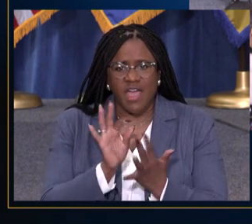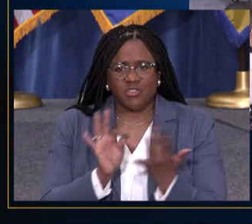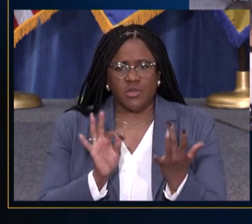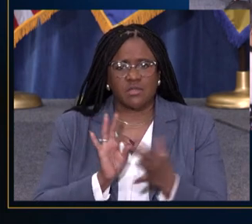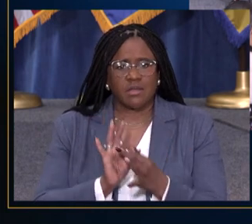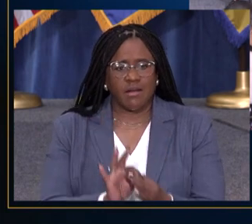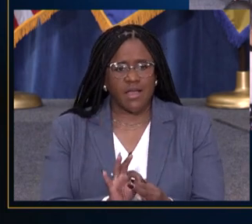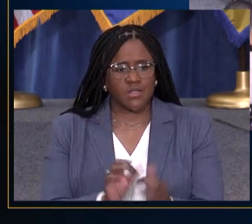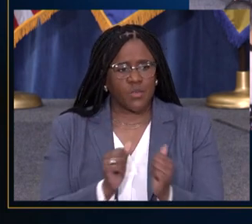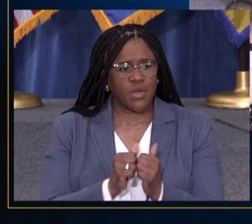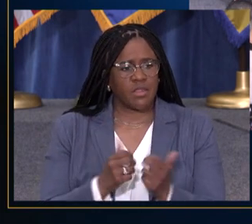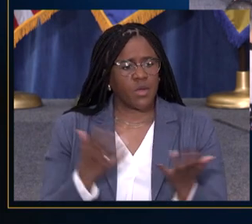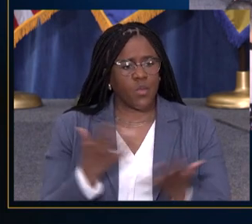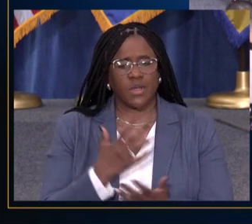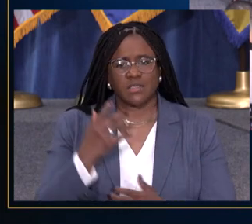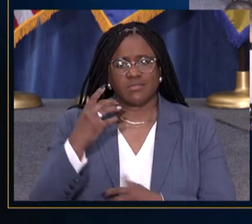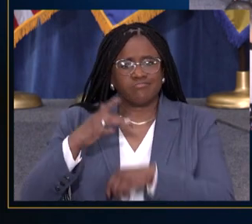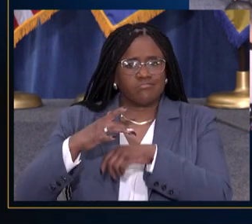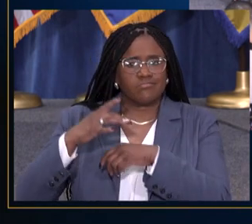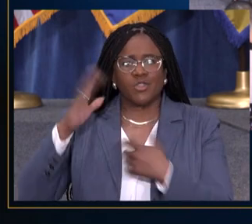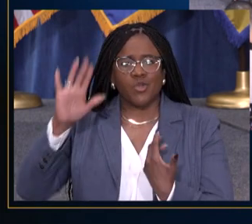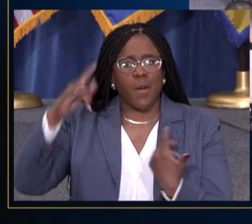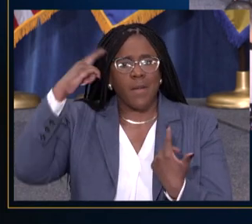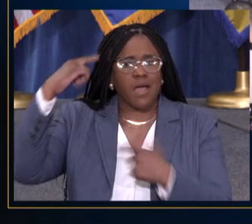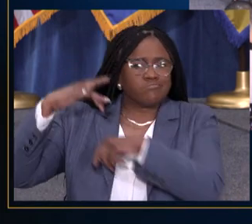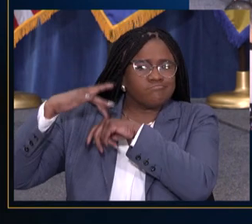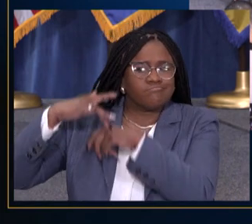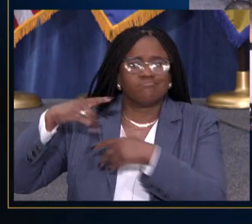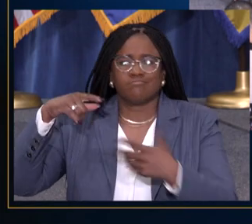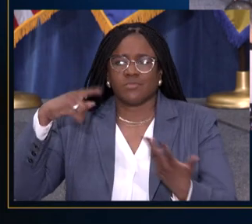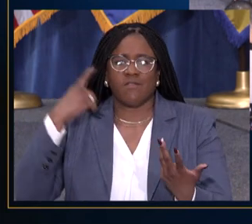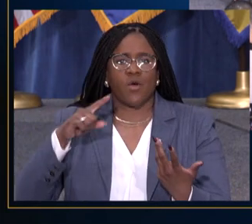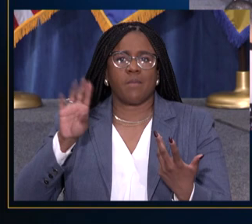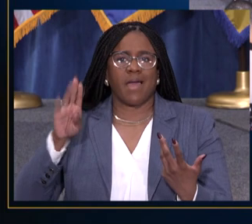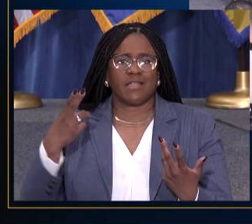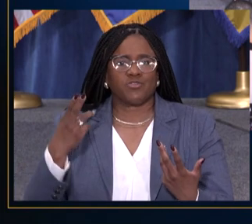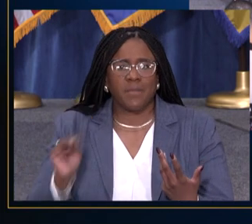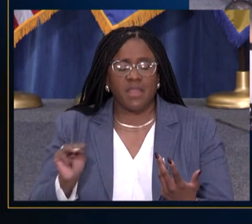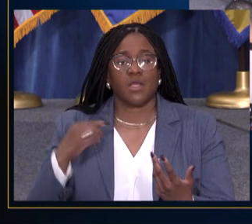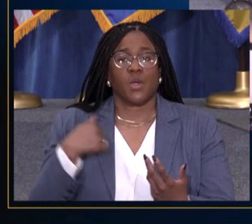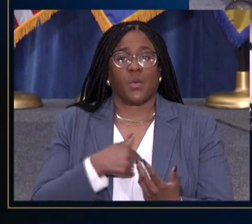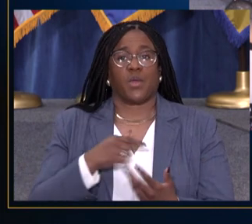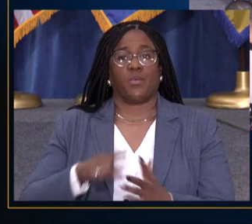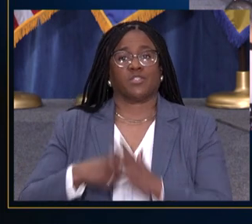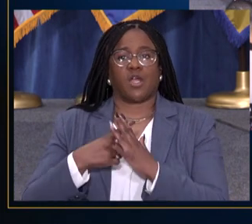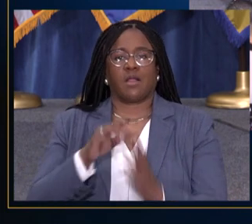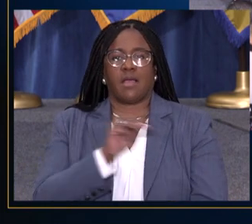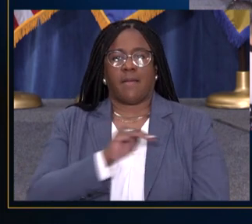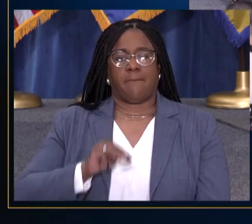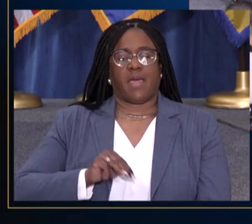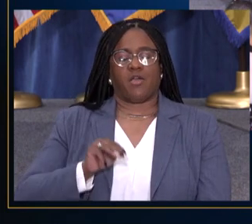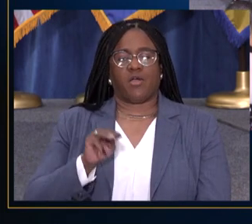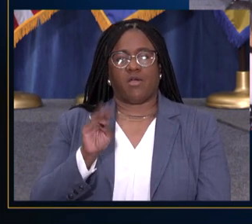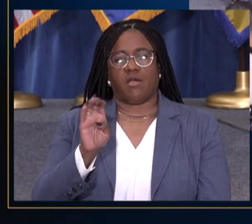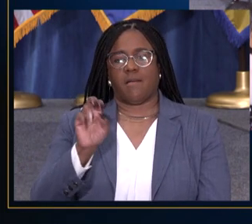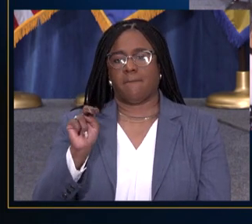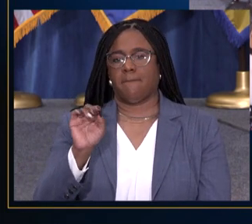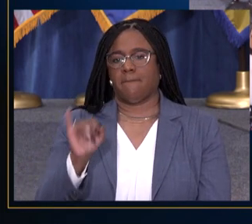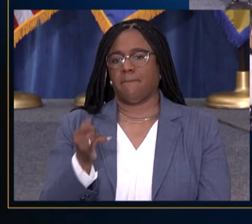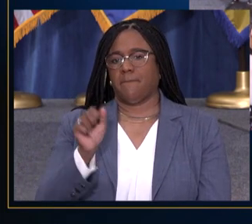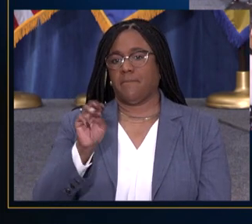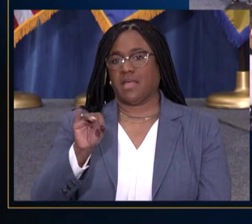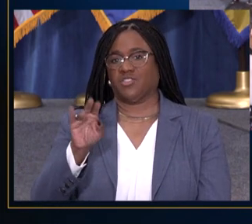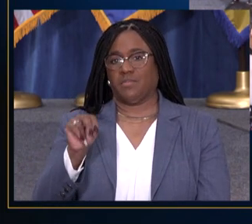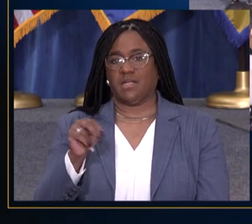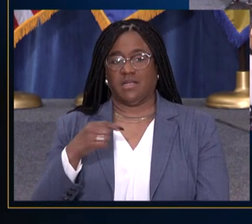connects with what's been on your mind this Black History Month? We are going to start in seniority order with Mayor Benjamin. Is that